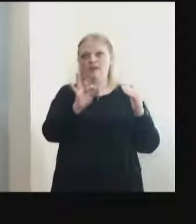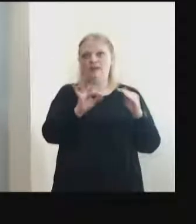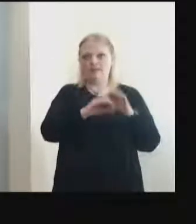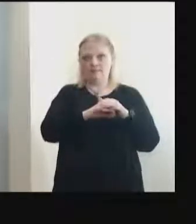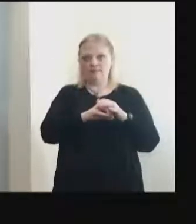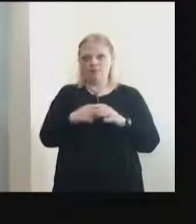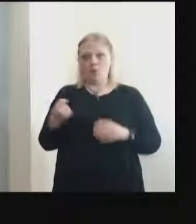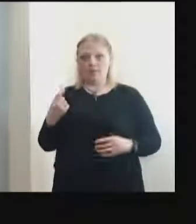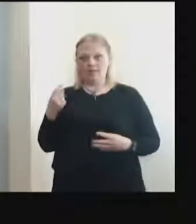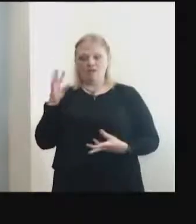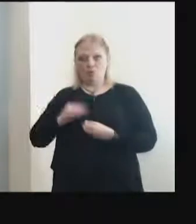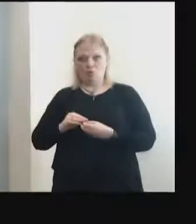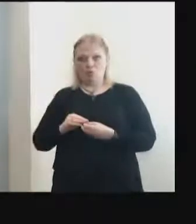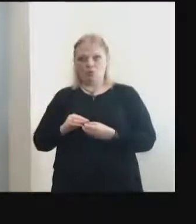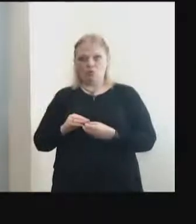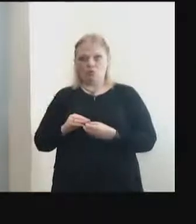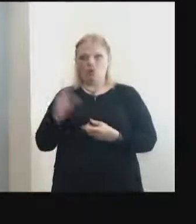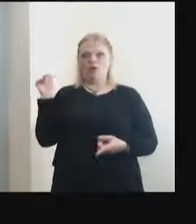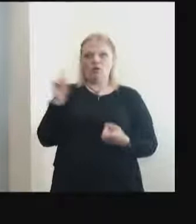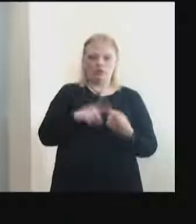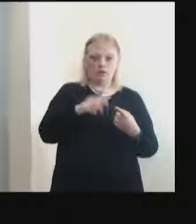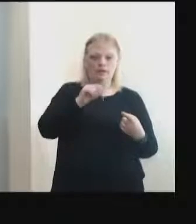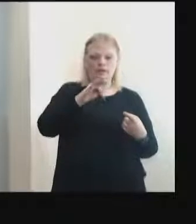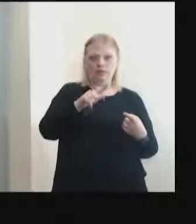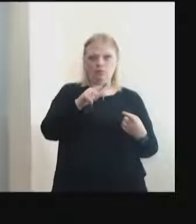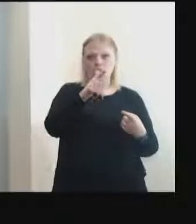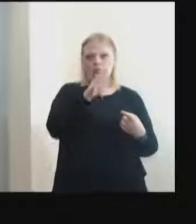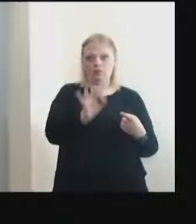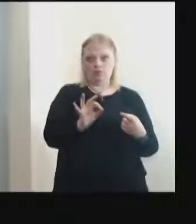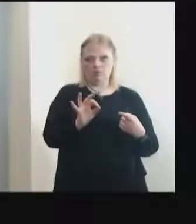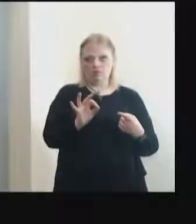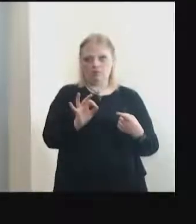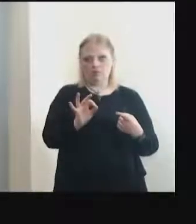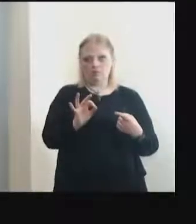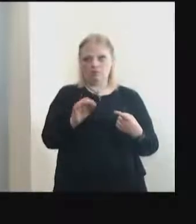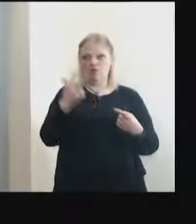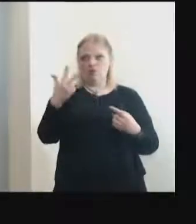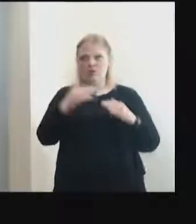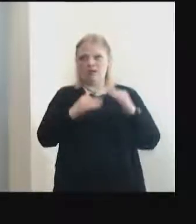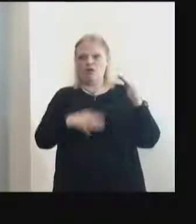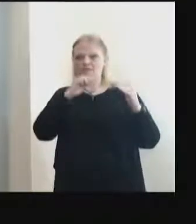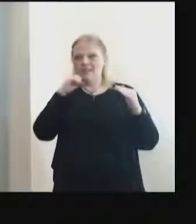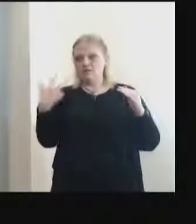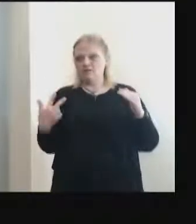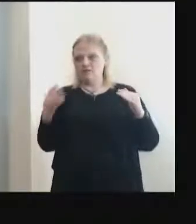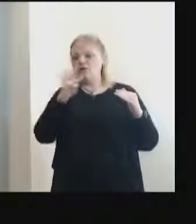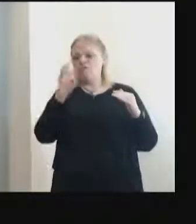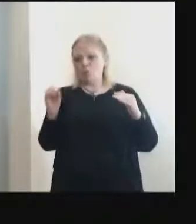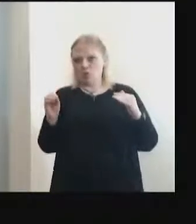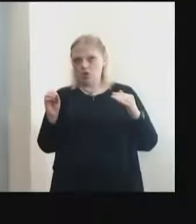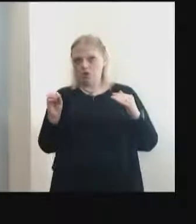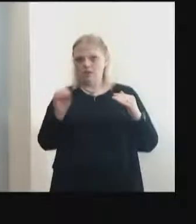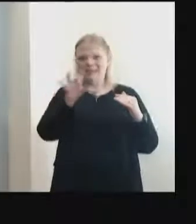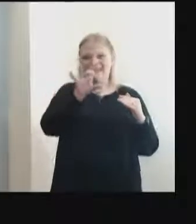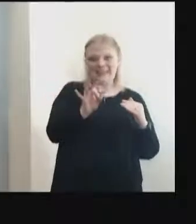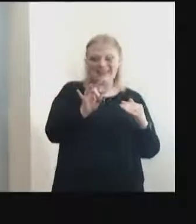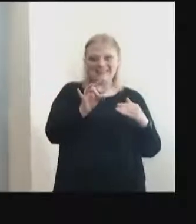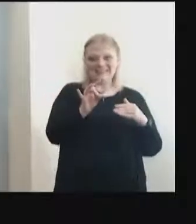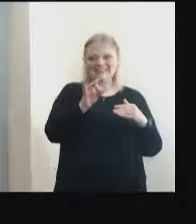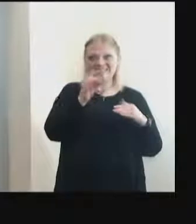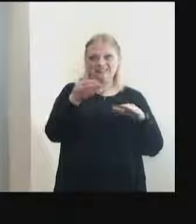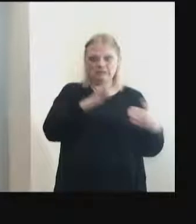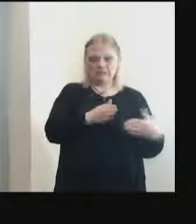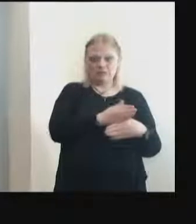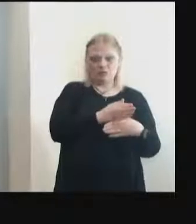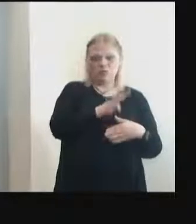As of through April 29th, 3 people under the age of 40 had died, and 8 between the age of 40 and